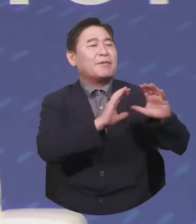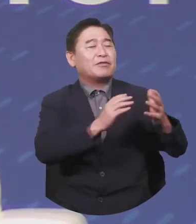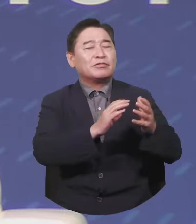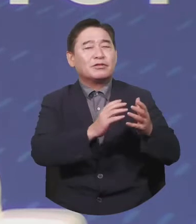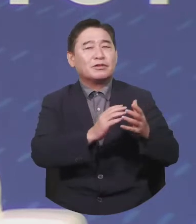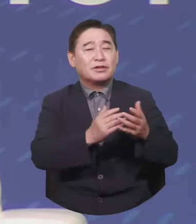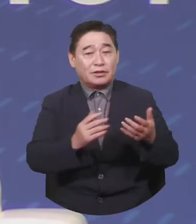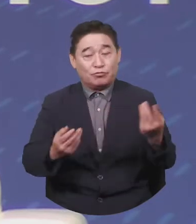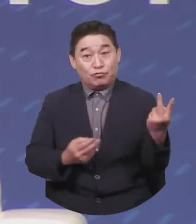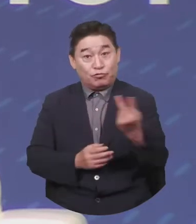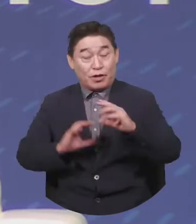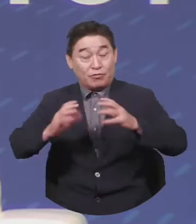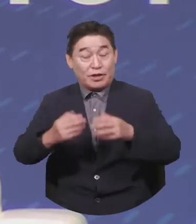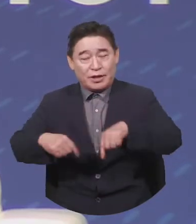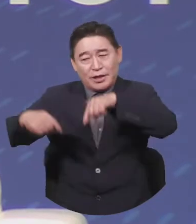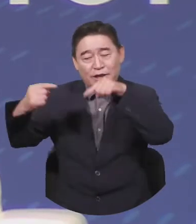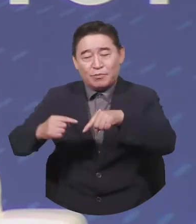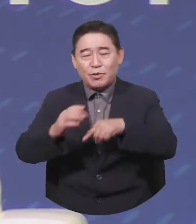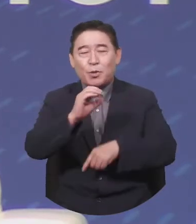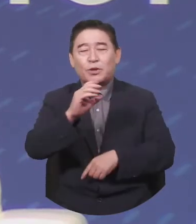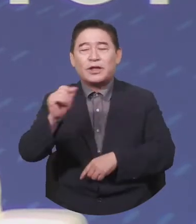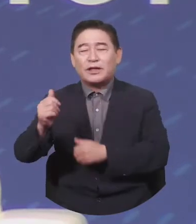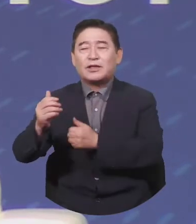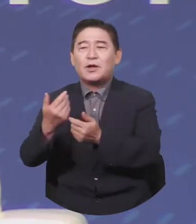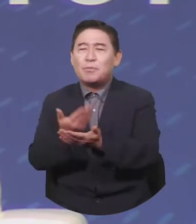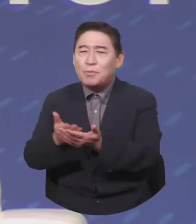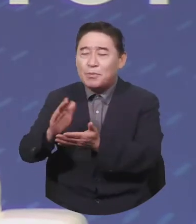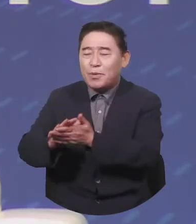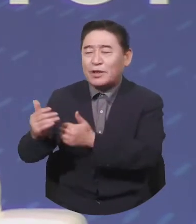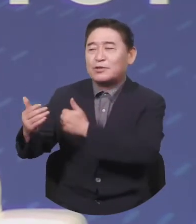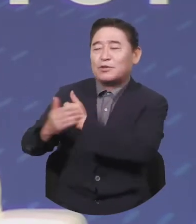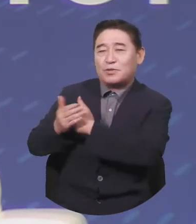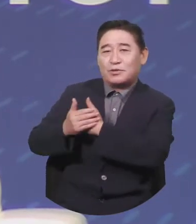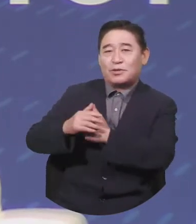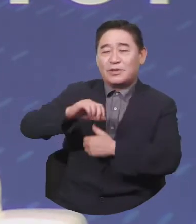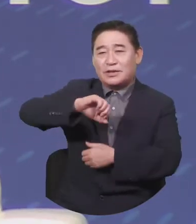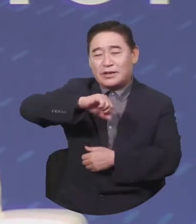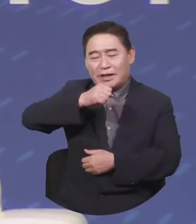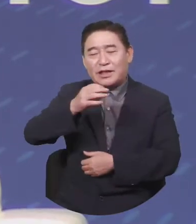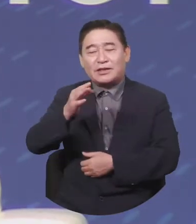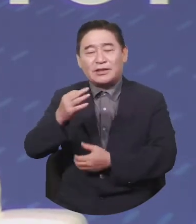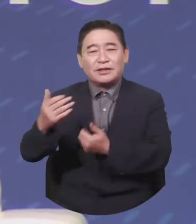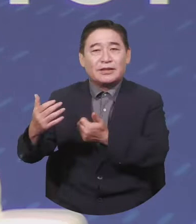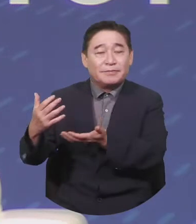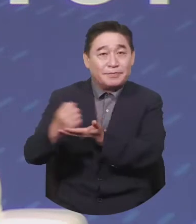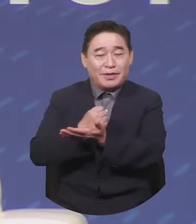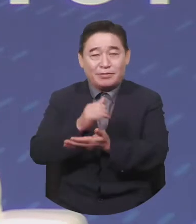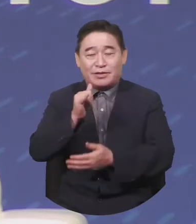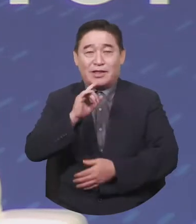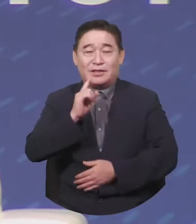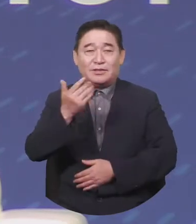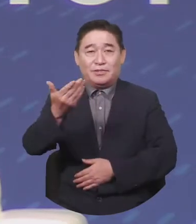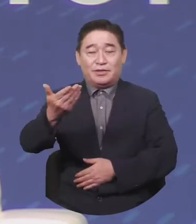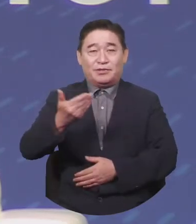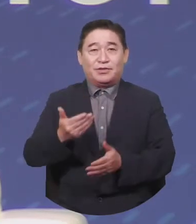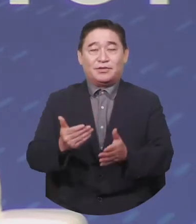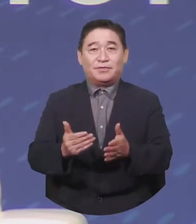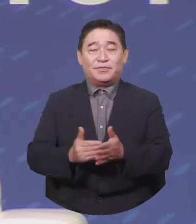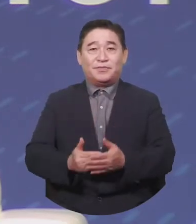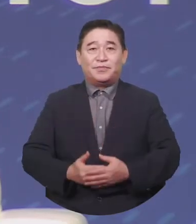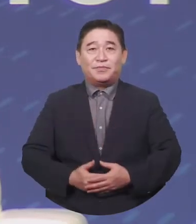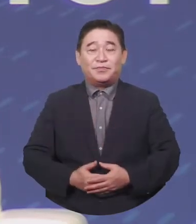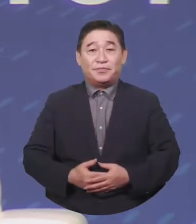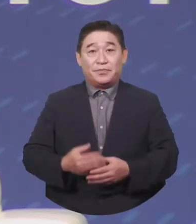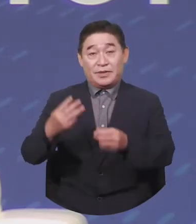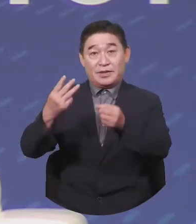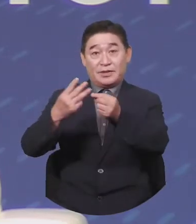financing. Okay, and then we have the third speaker, as I said,